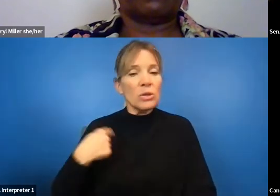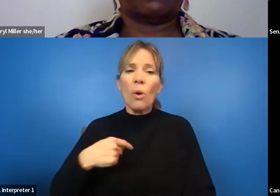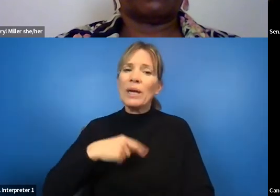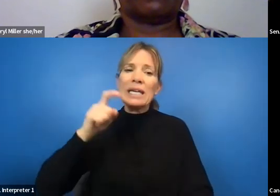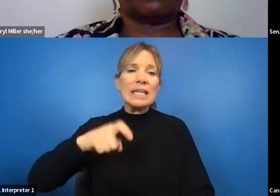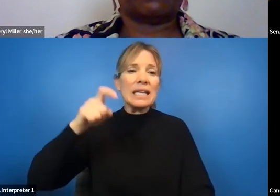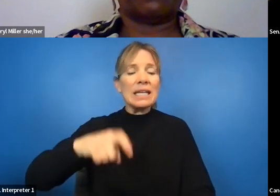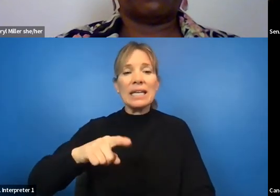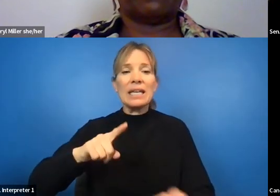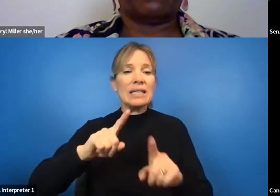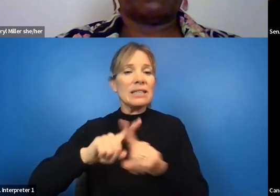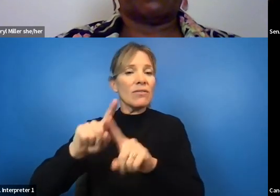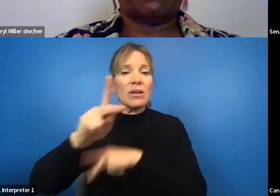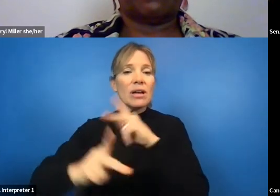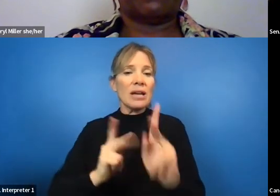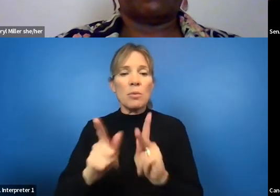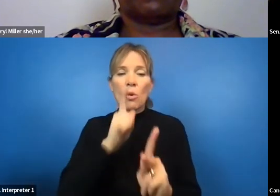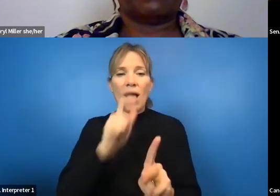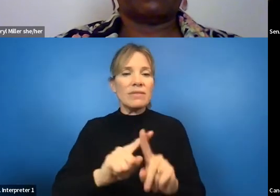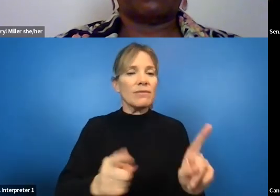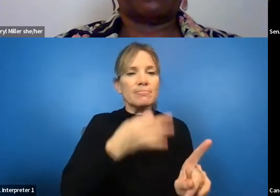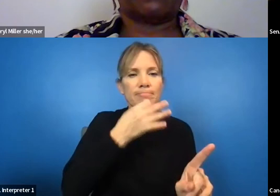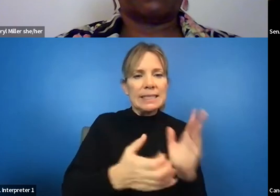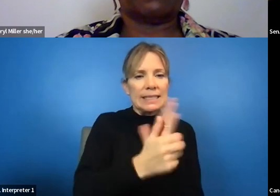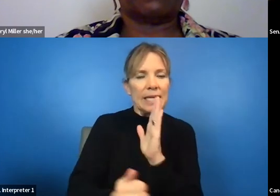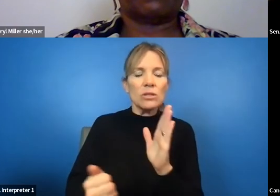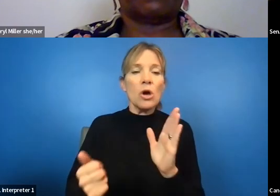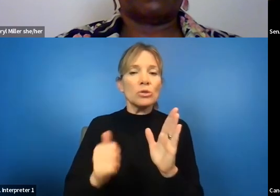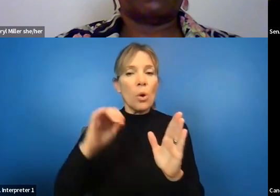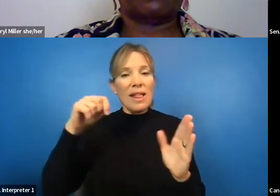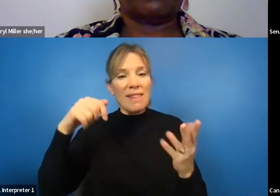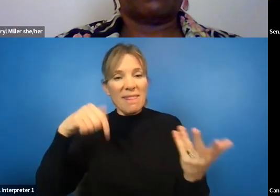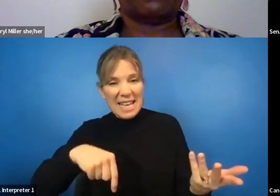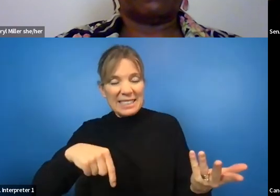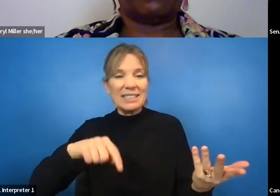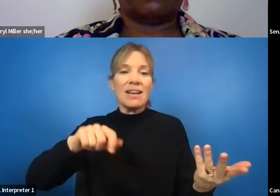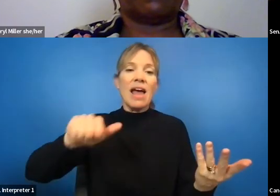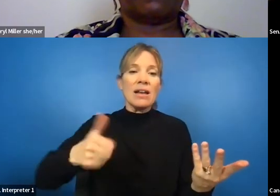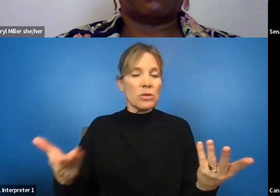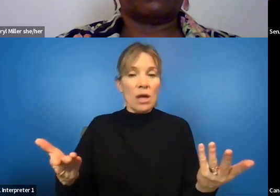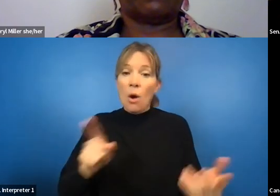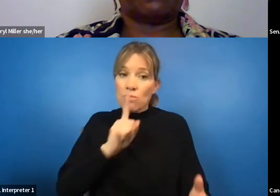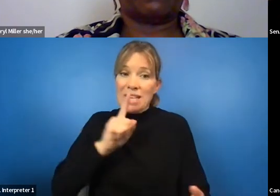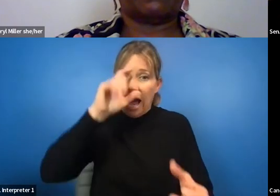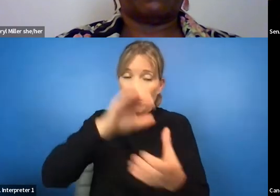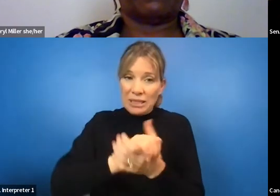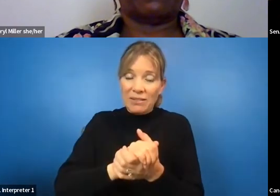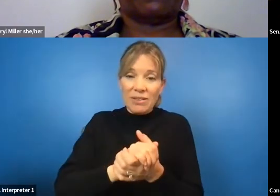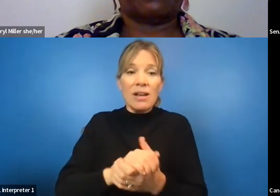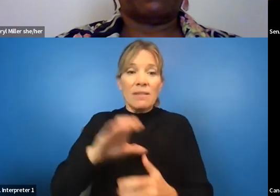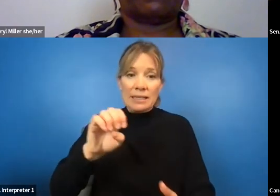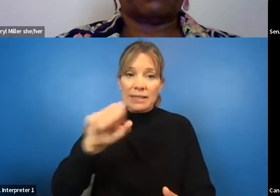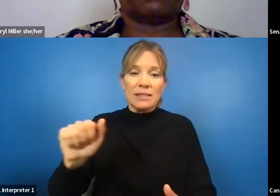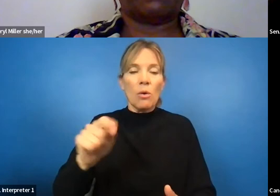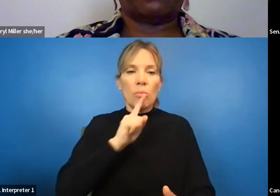various skill sets to make sure that things like this and other things, I really believe that CESSA is going to be a